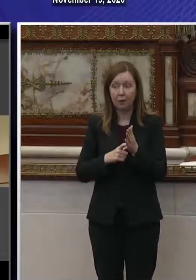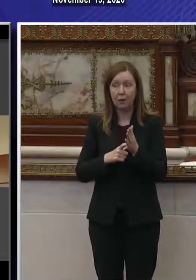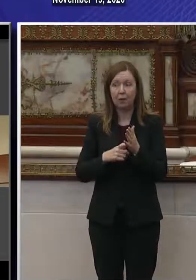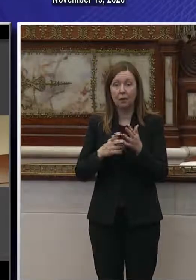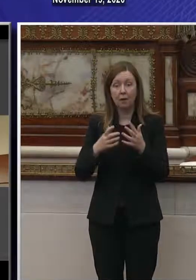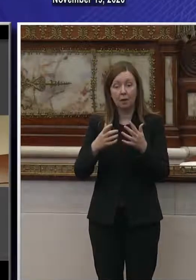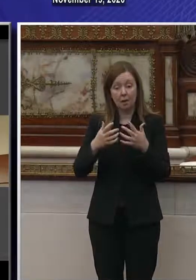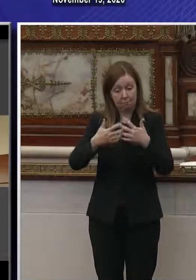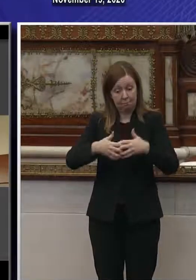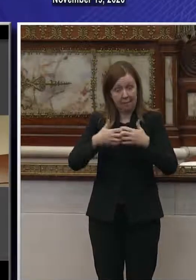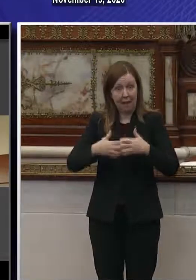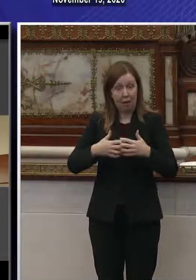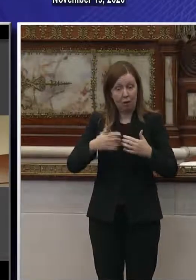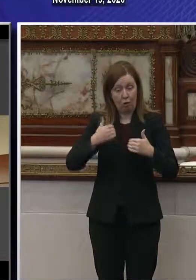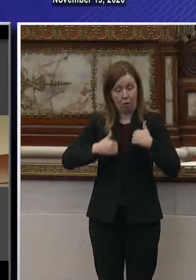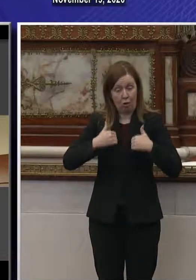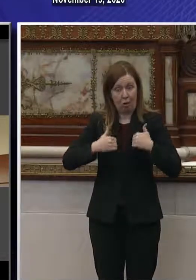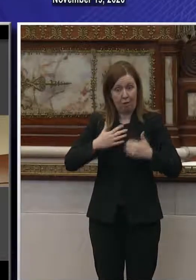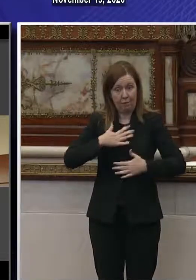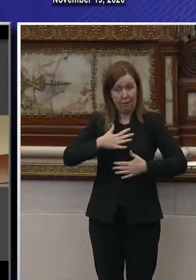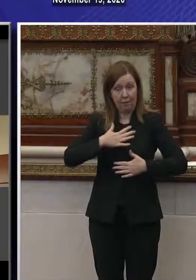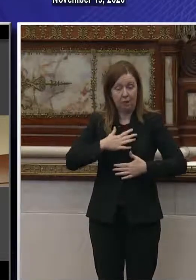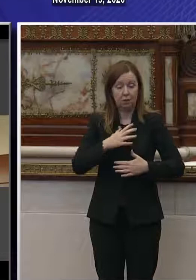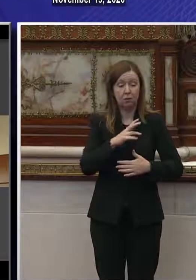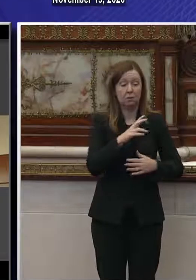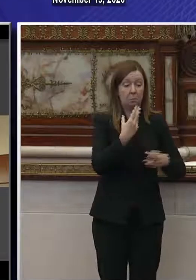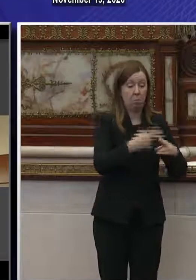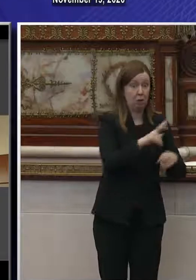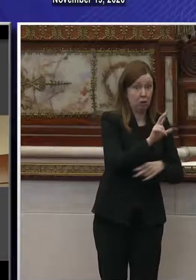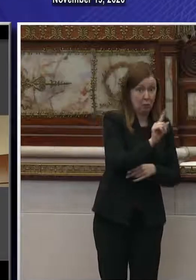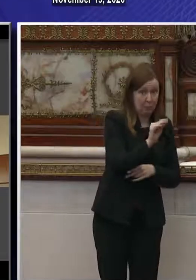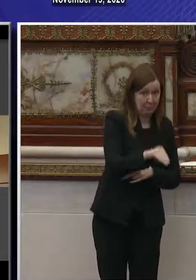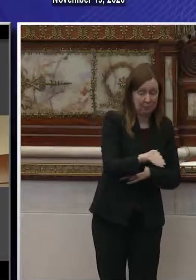mechanical ventilation is down from 31% in March